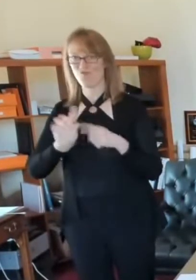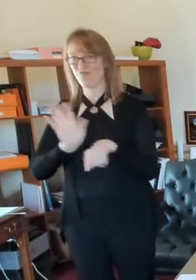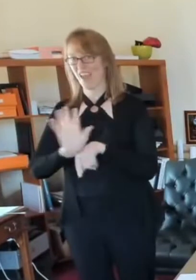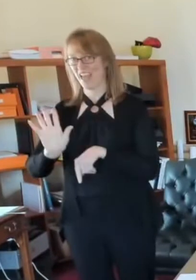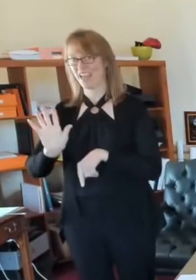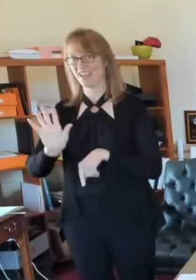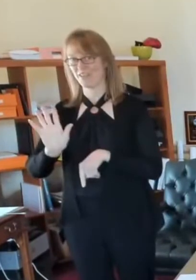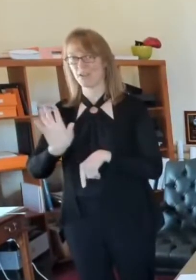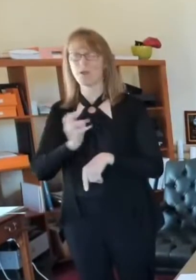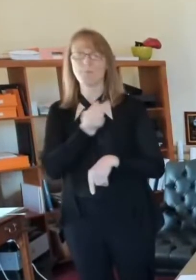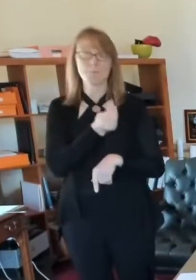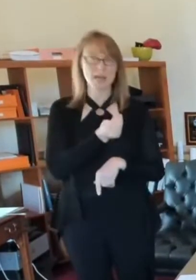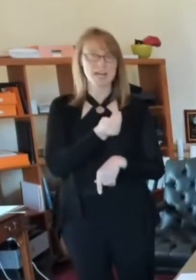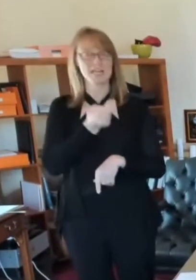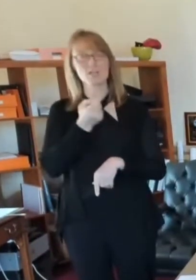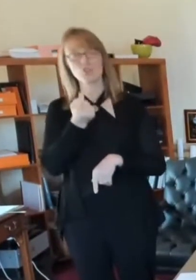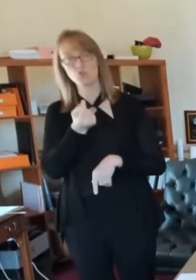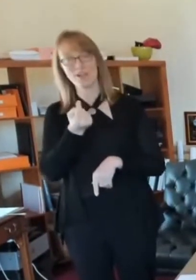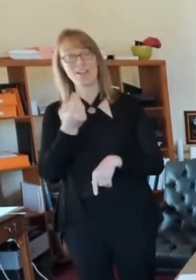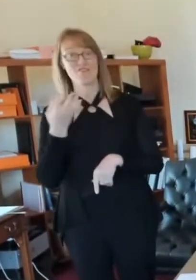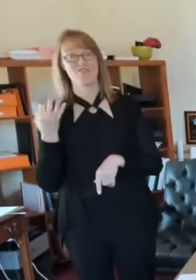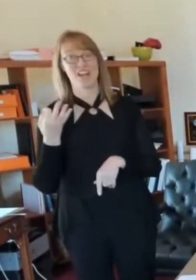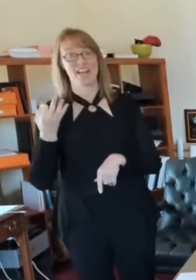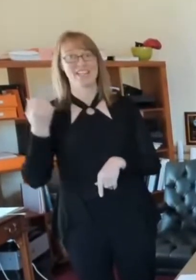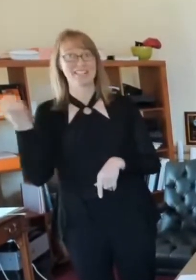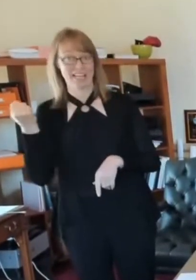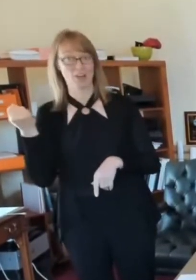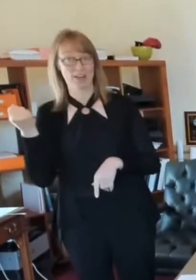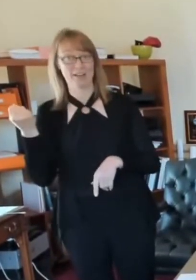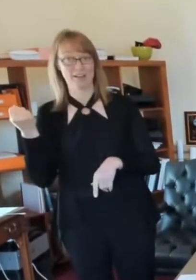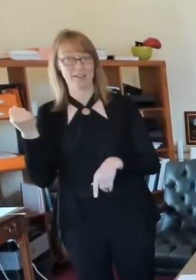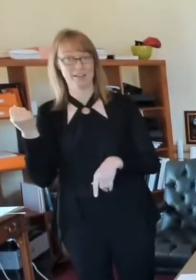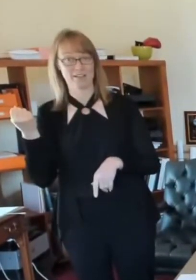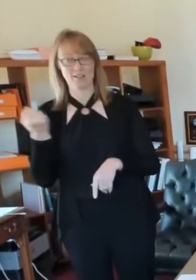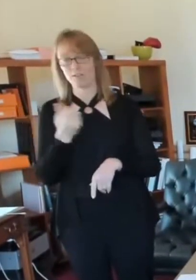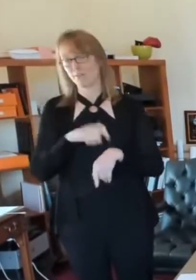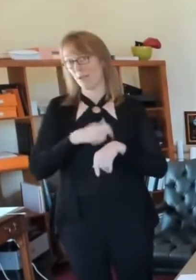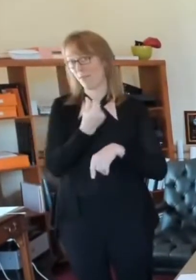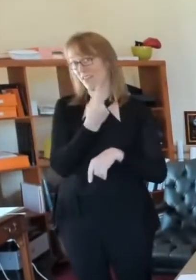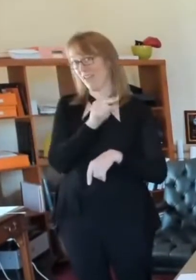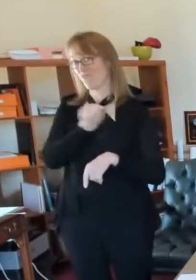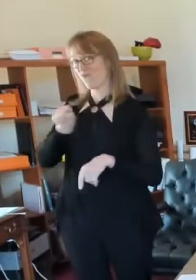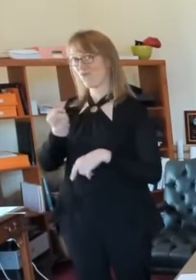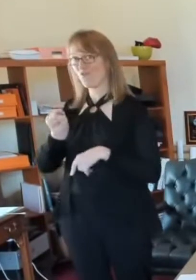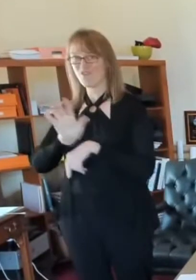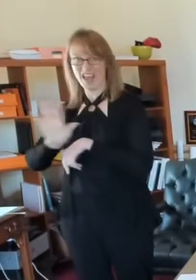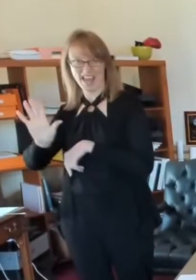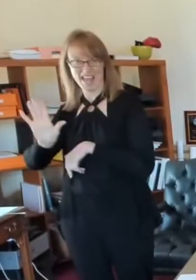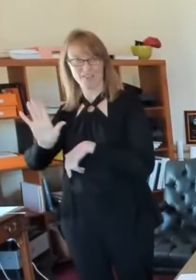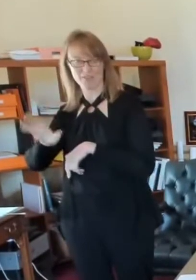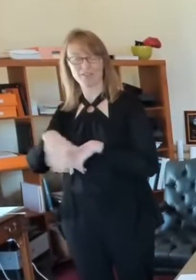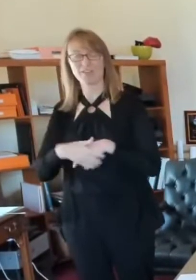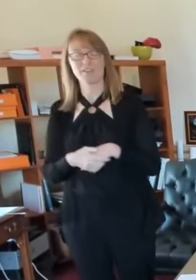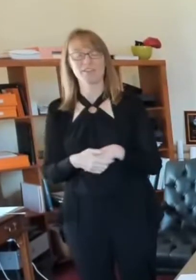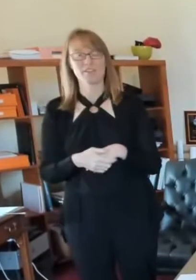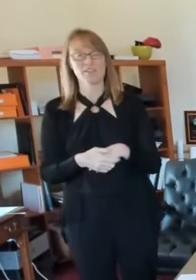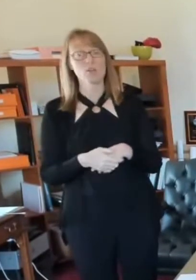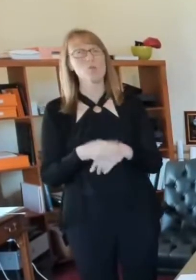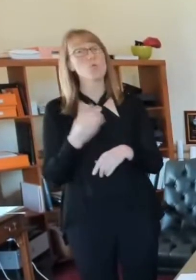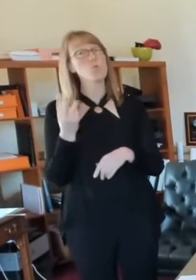Monday, Tuesday, Friday, and Saturday. So 11 to 5. And then on Wednesday